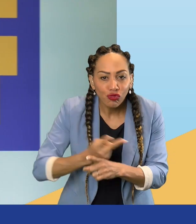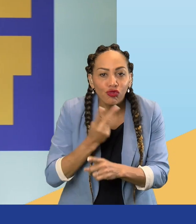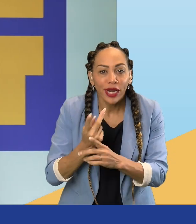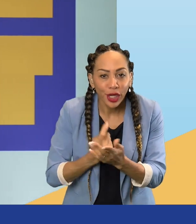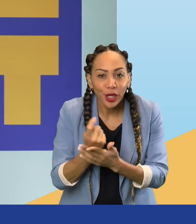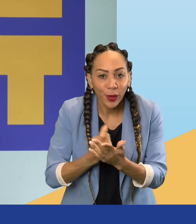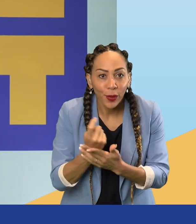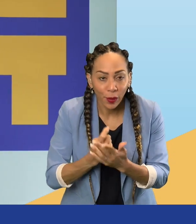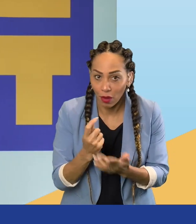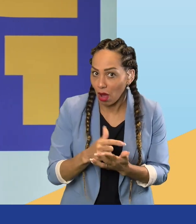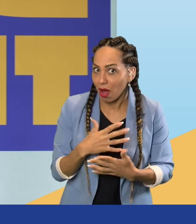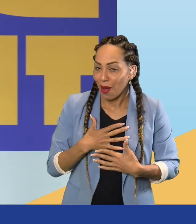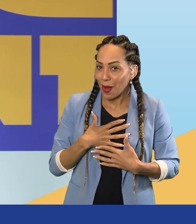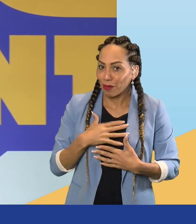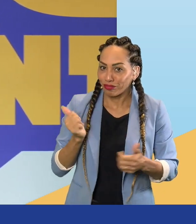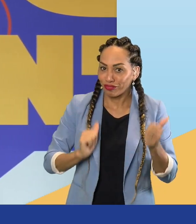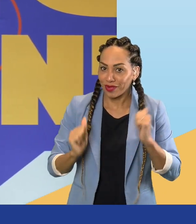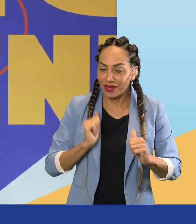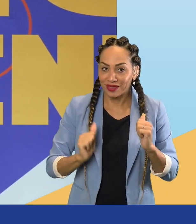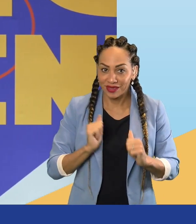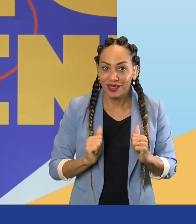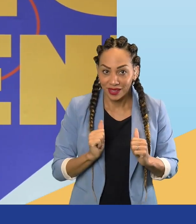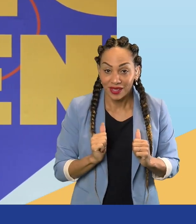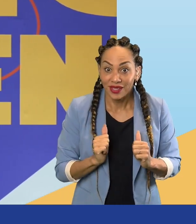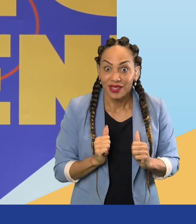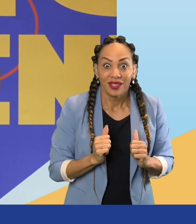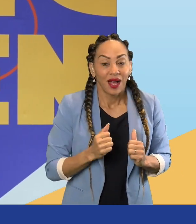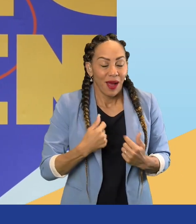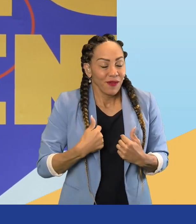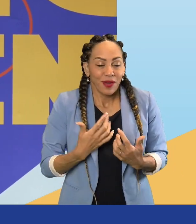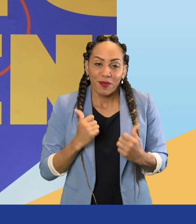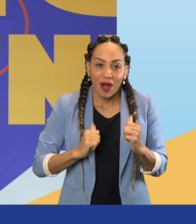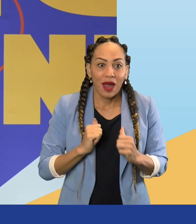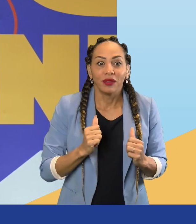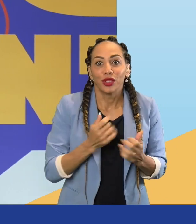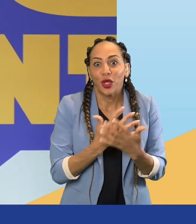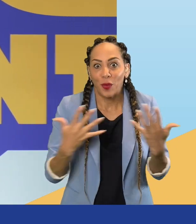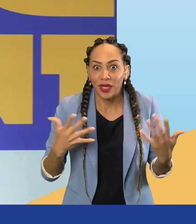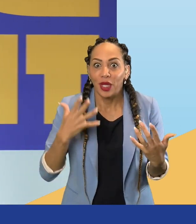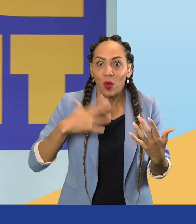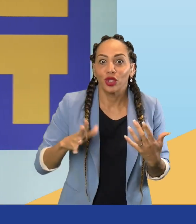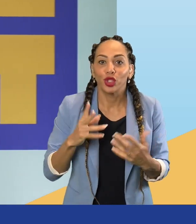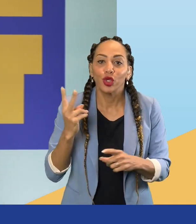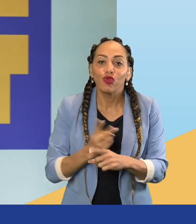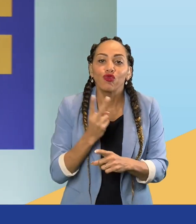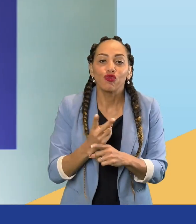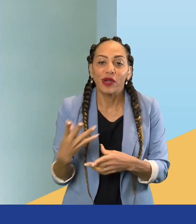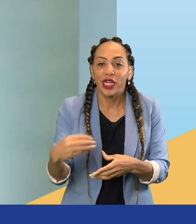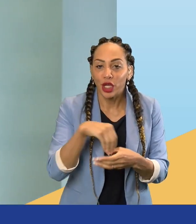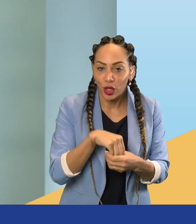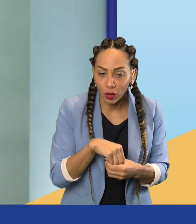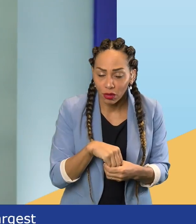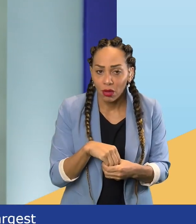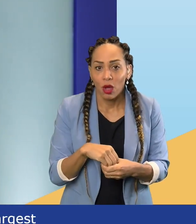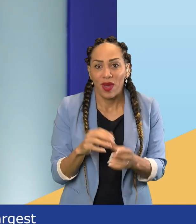service level that we have 90% of our customers renewing on the scheme. And we've got the largest electric vehicle fleet in the UK already,